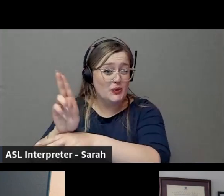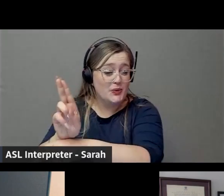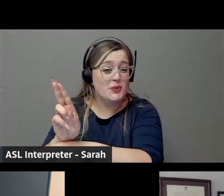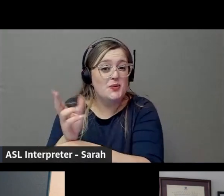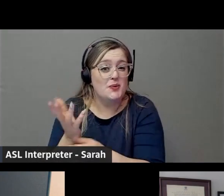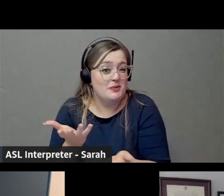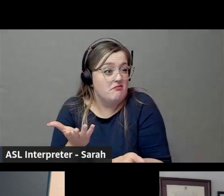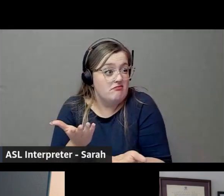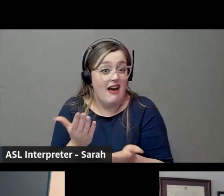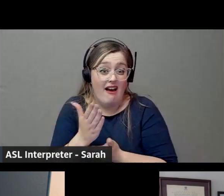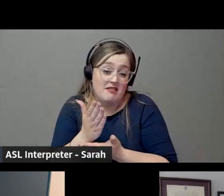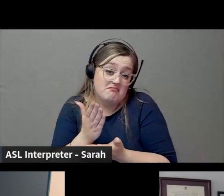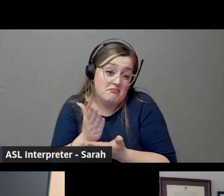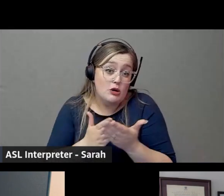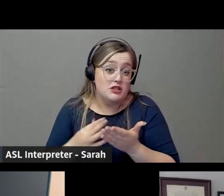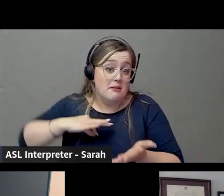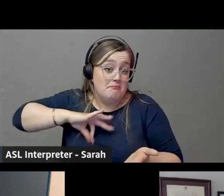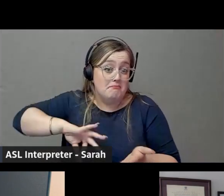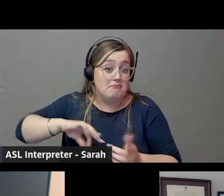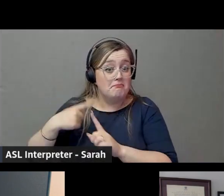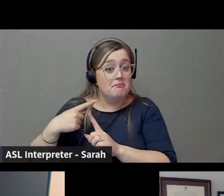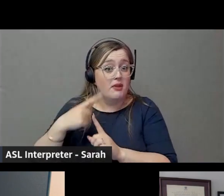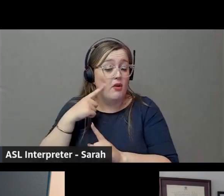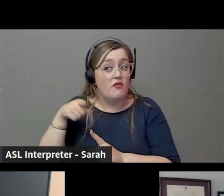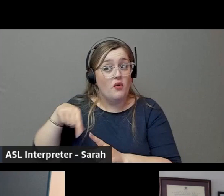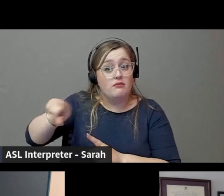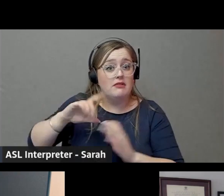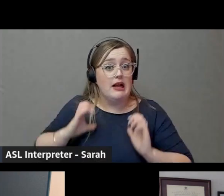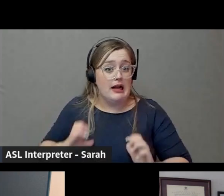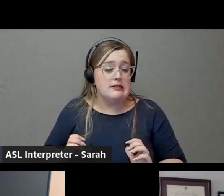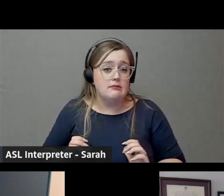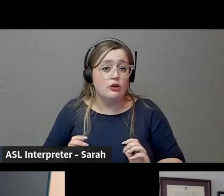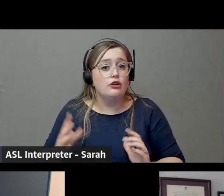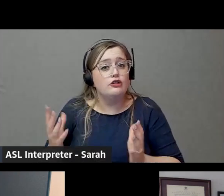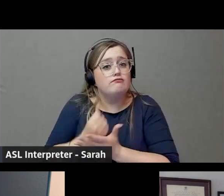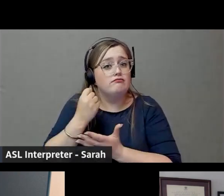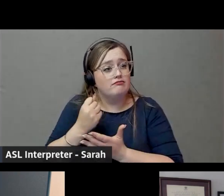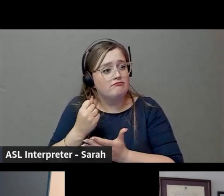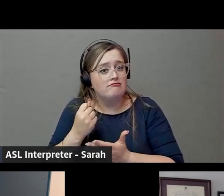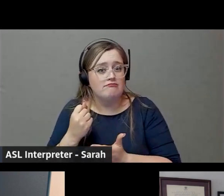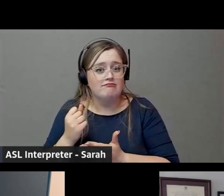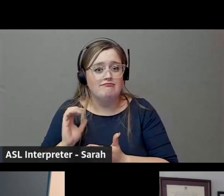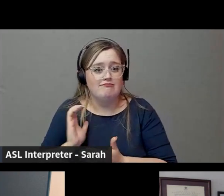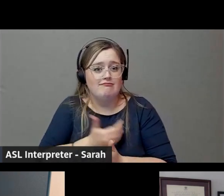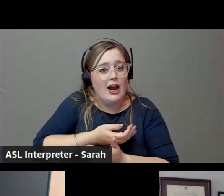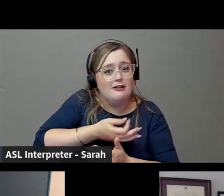some advantage for our customers in being able to leverage some of the expertise,